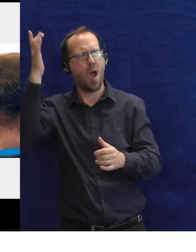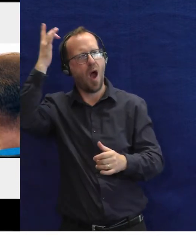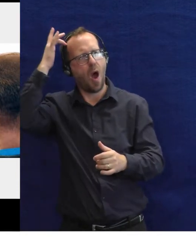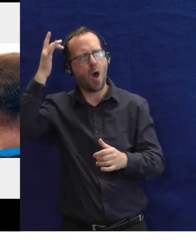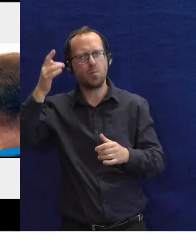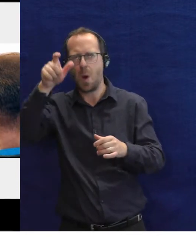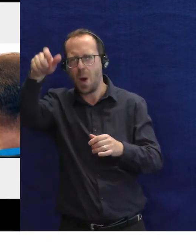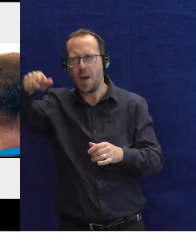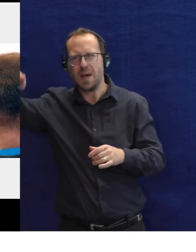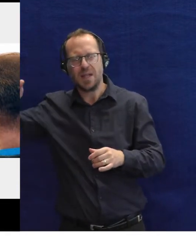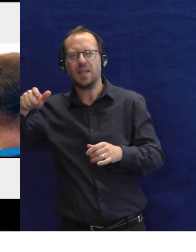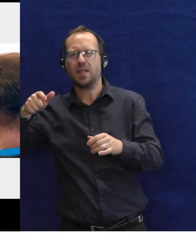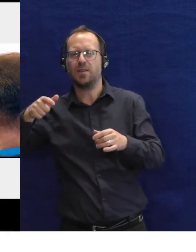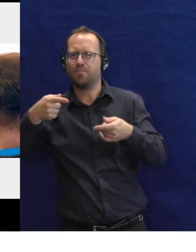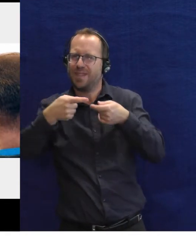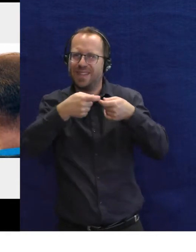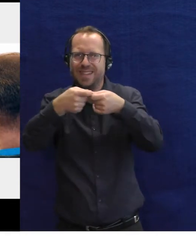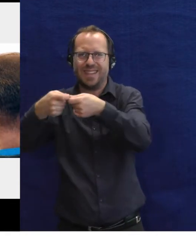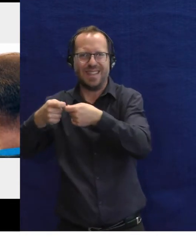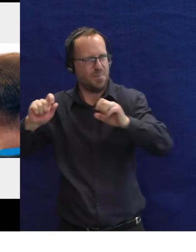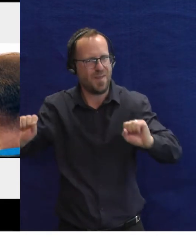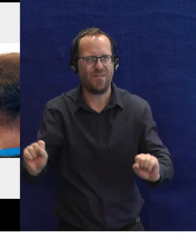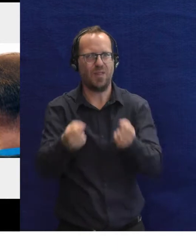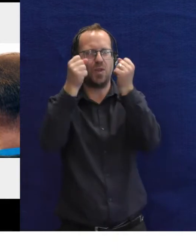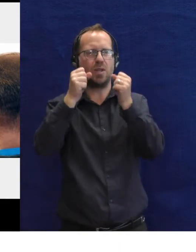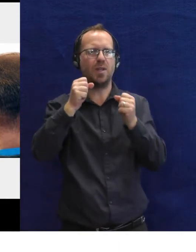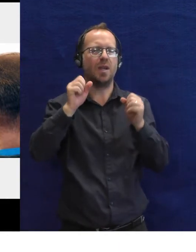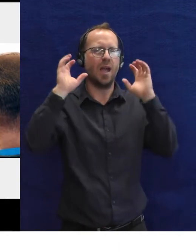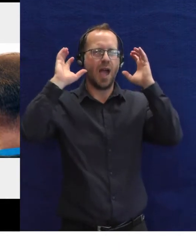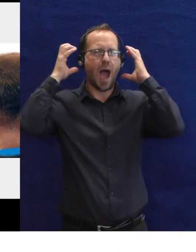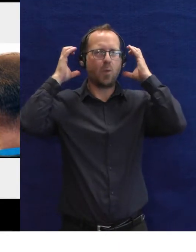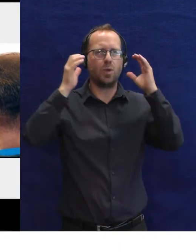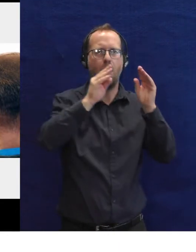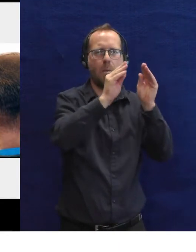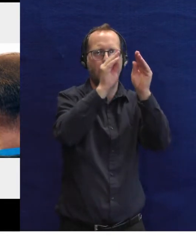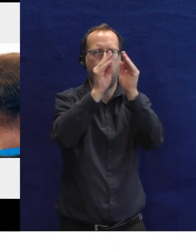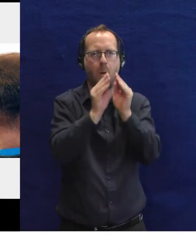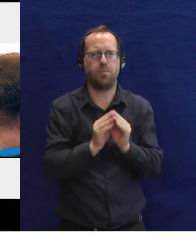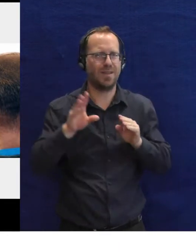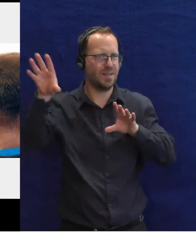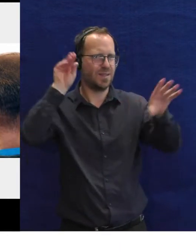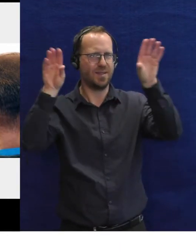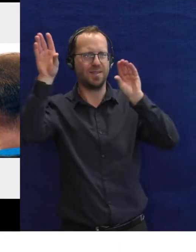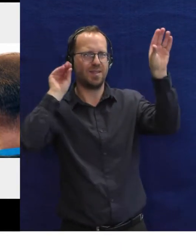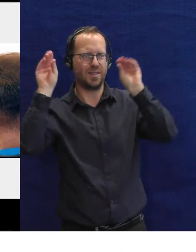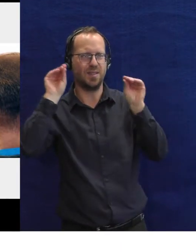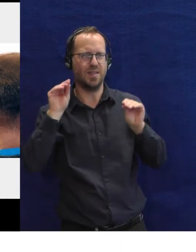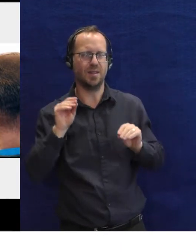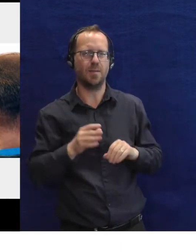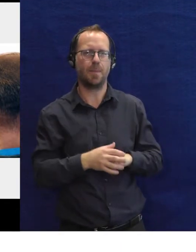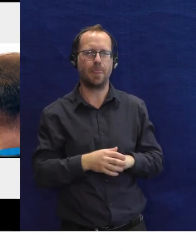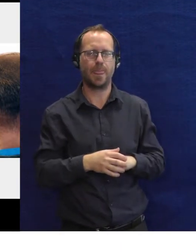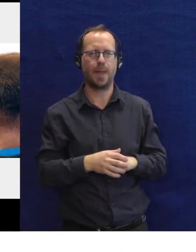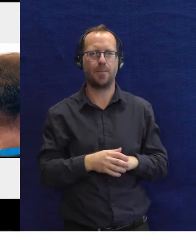create audio descriptions in a way to give them the possibility to cross-check themselves without